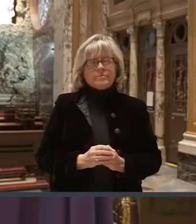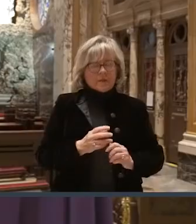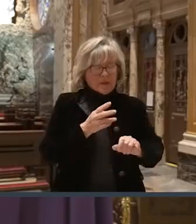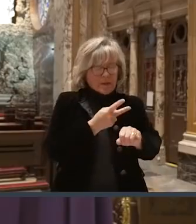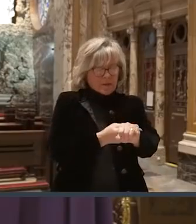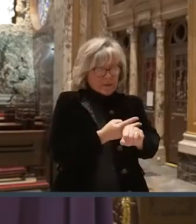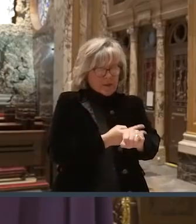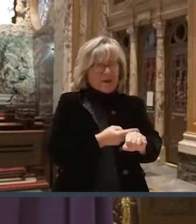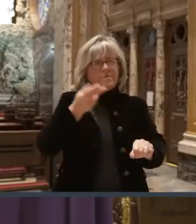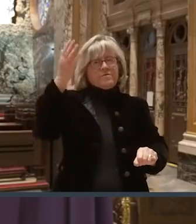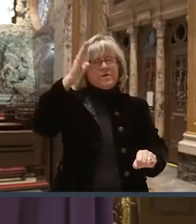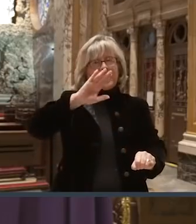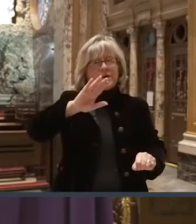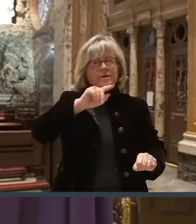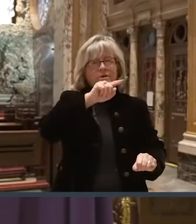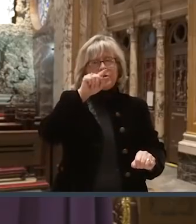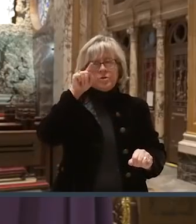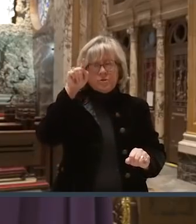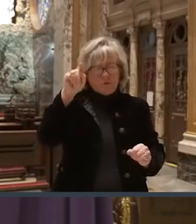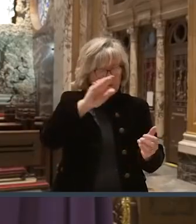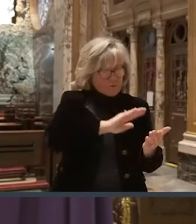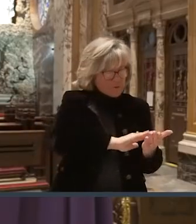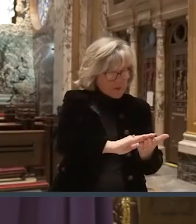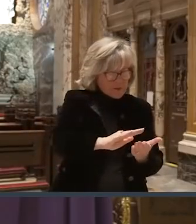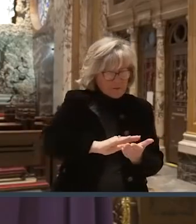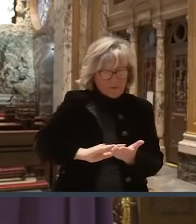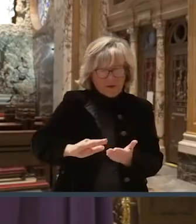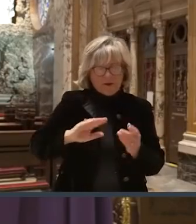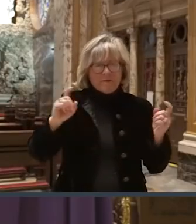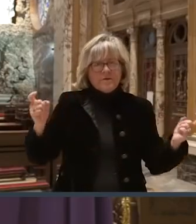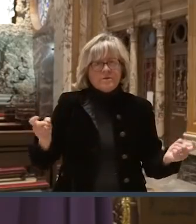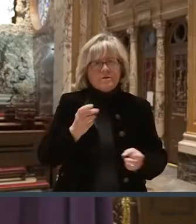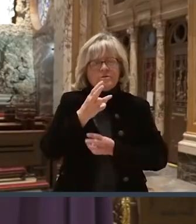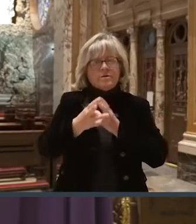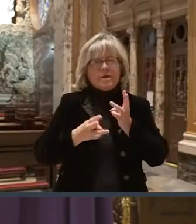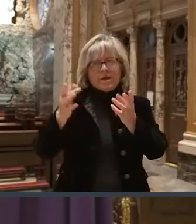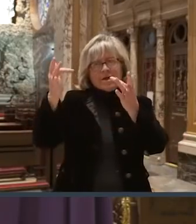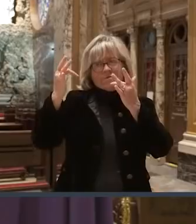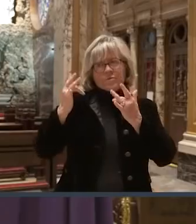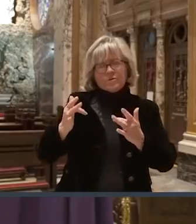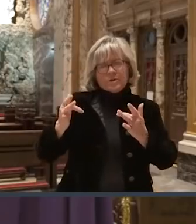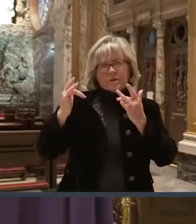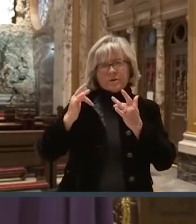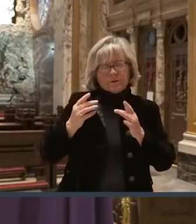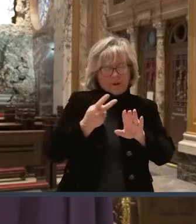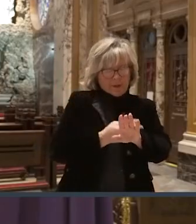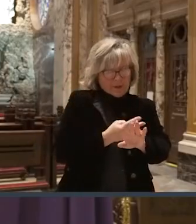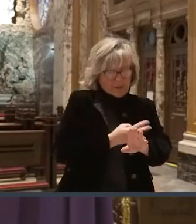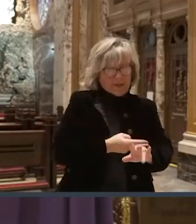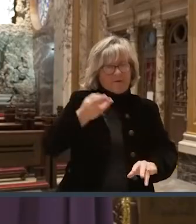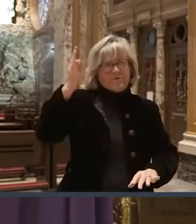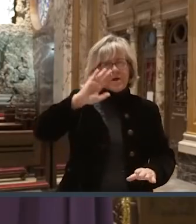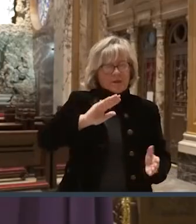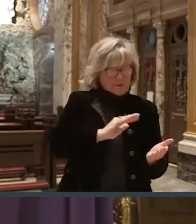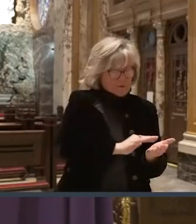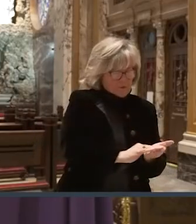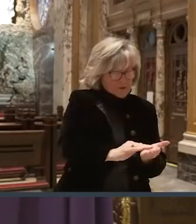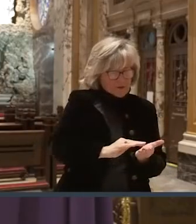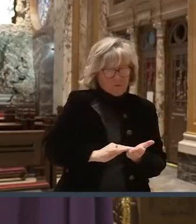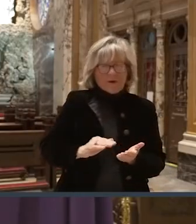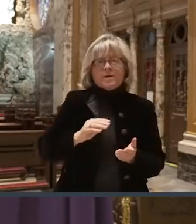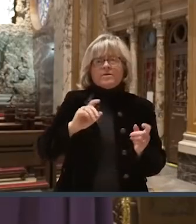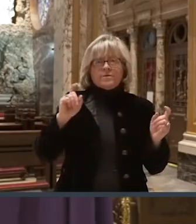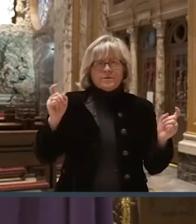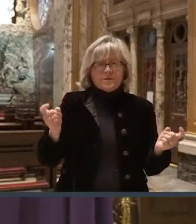Lamb of God, you take away the sins of the world. Have mercy on us. Lamb of God, you take away the sins